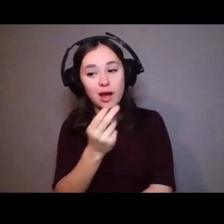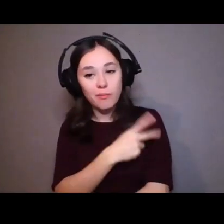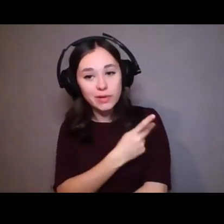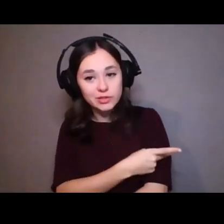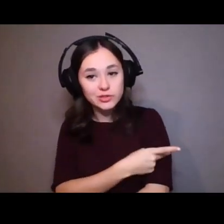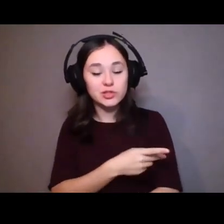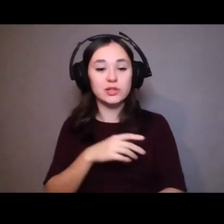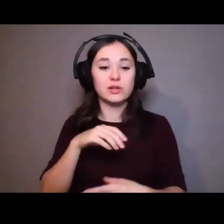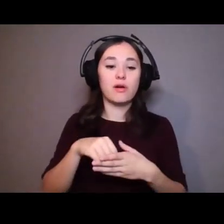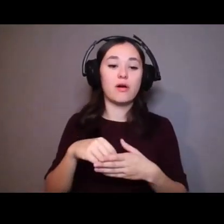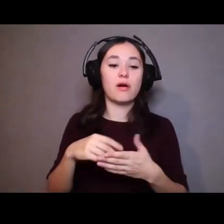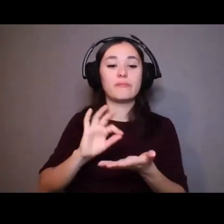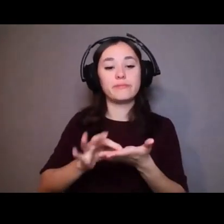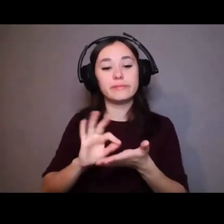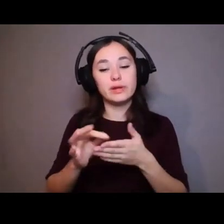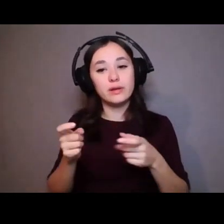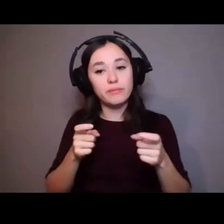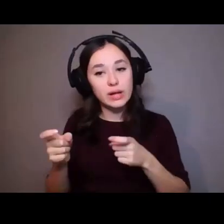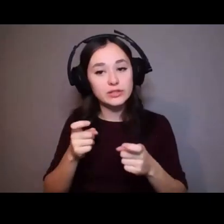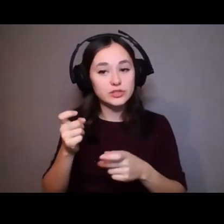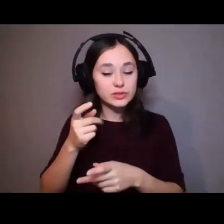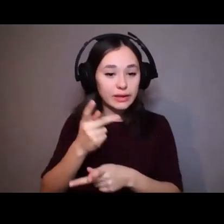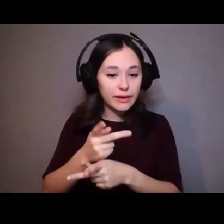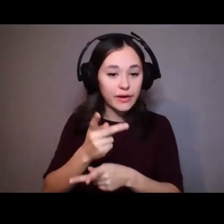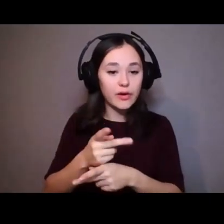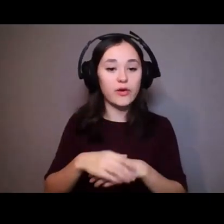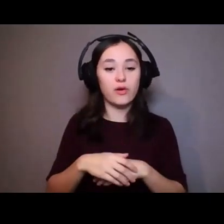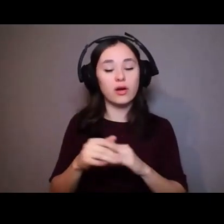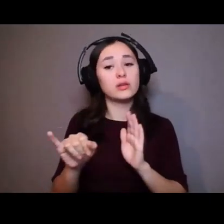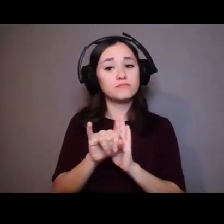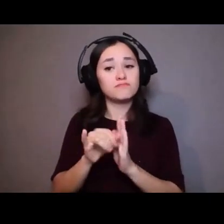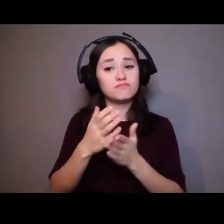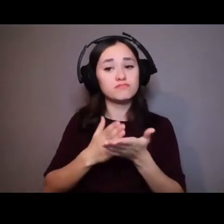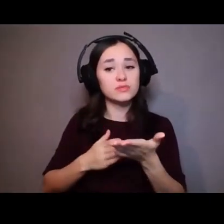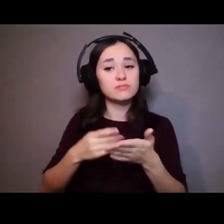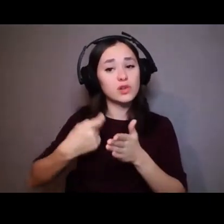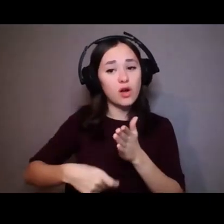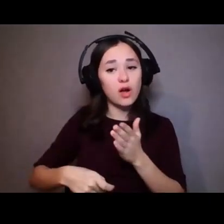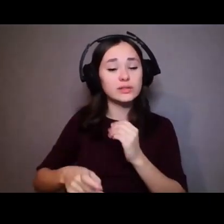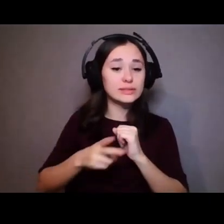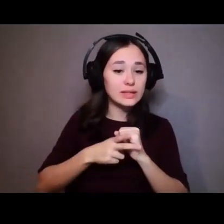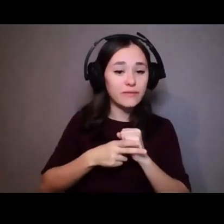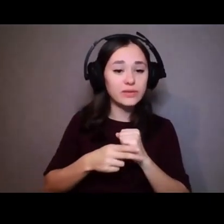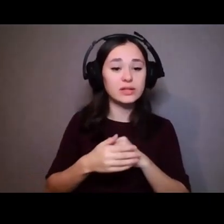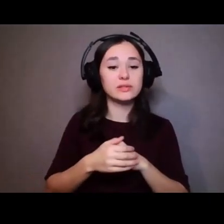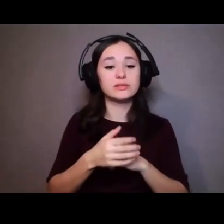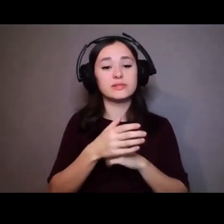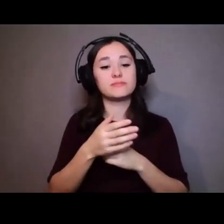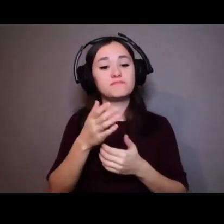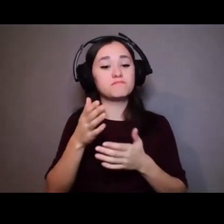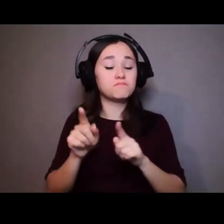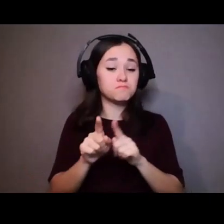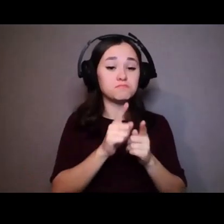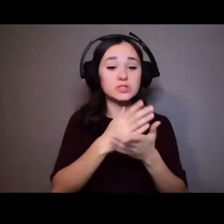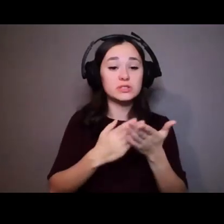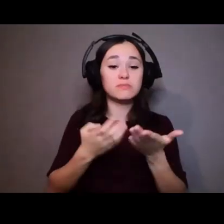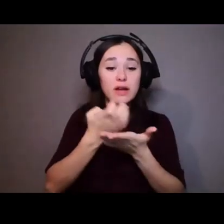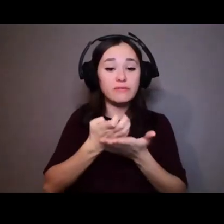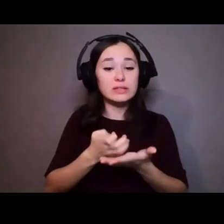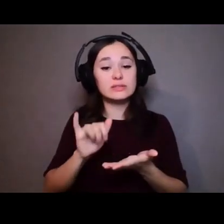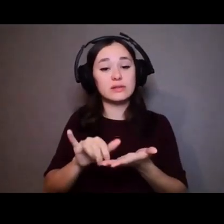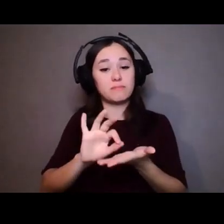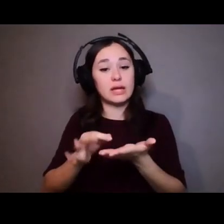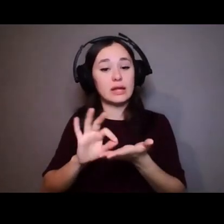care identified cost savings. There's also some evidence that Medicaid managed care can positively impact preventable emergency